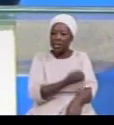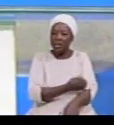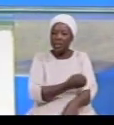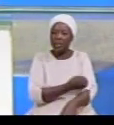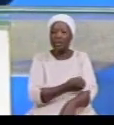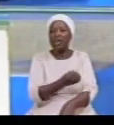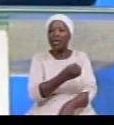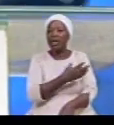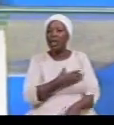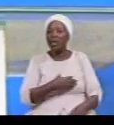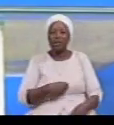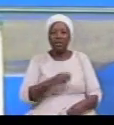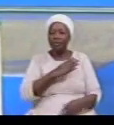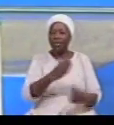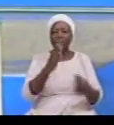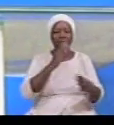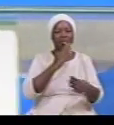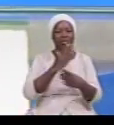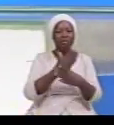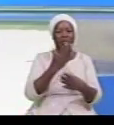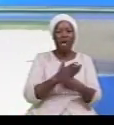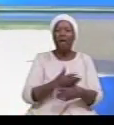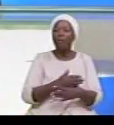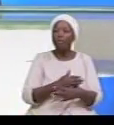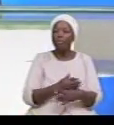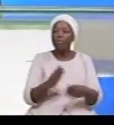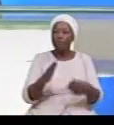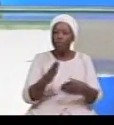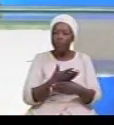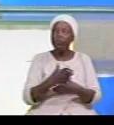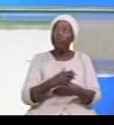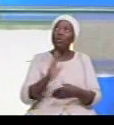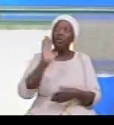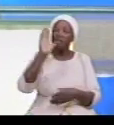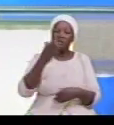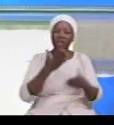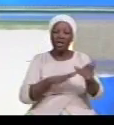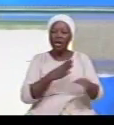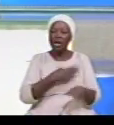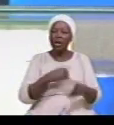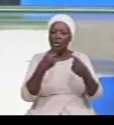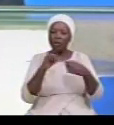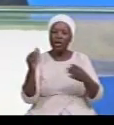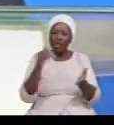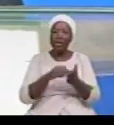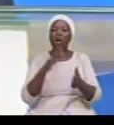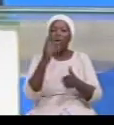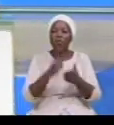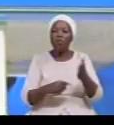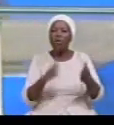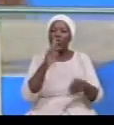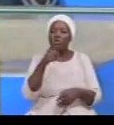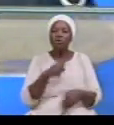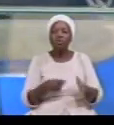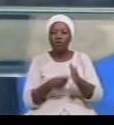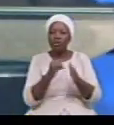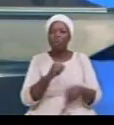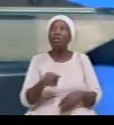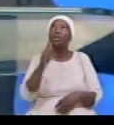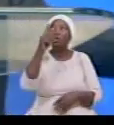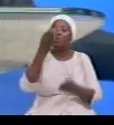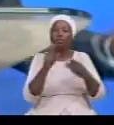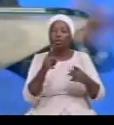indestructible between his death and his coming again, what are you showing? He wants you to understand